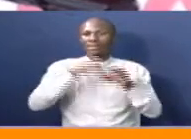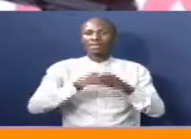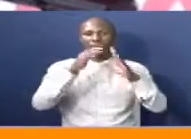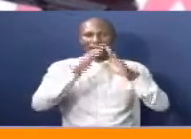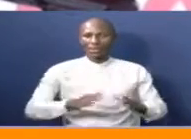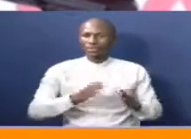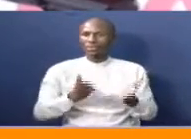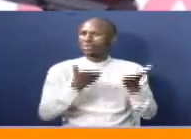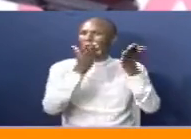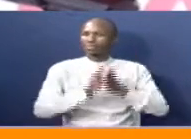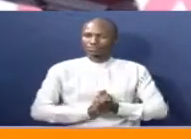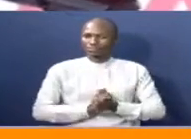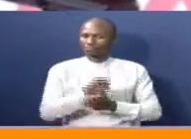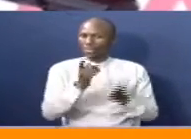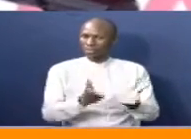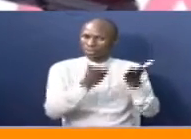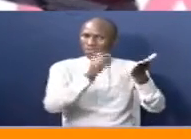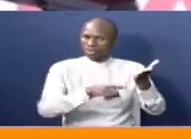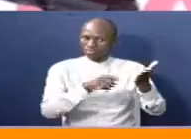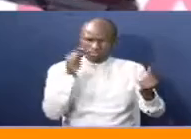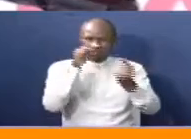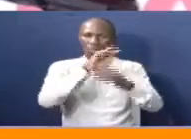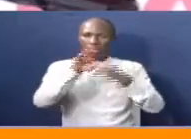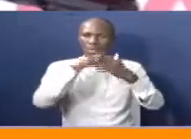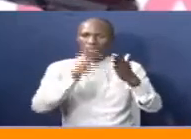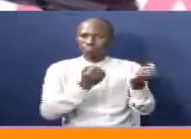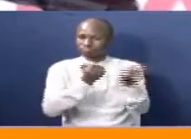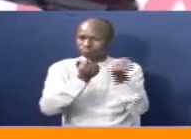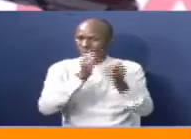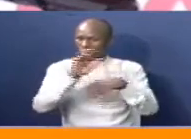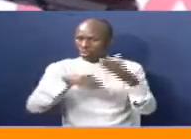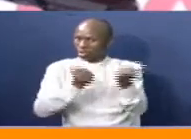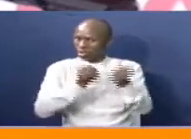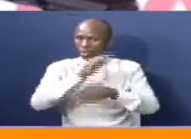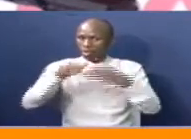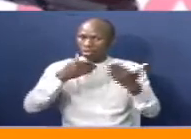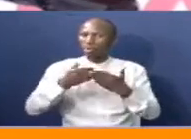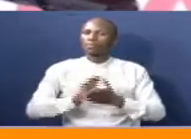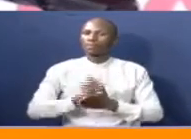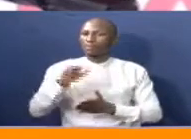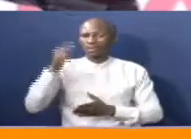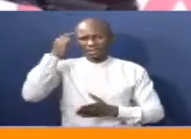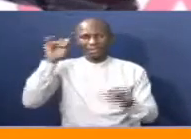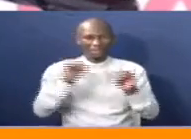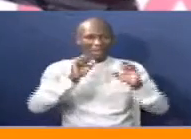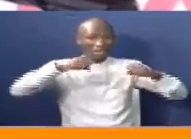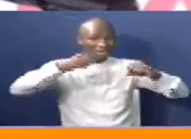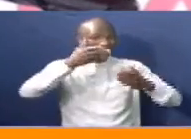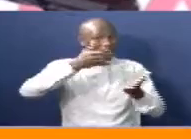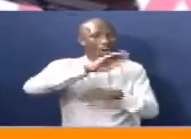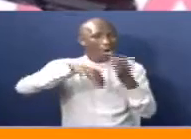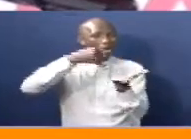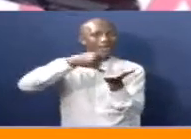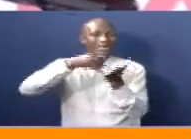promotion. This promotion will target all motorists, and I think also motorbikes are called